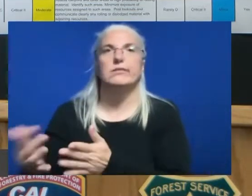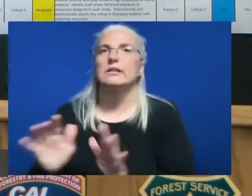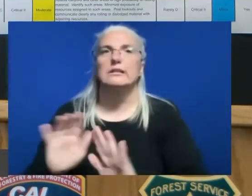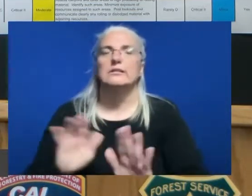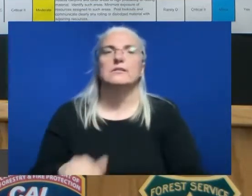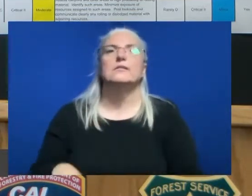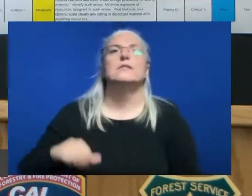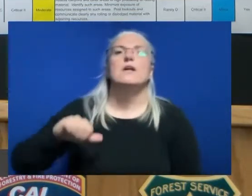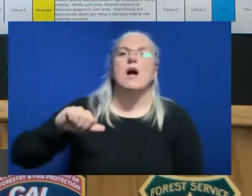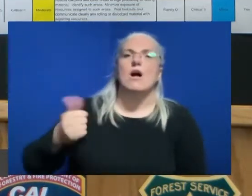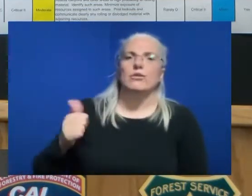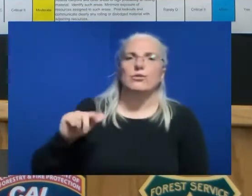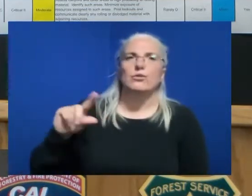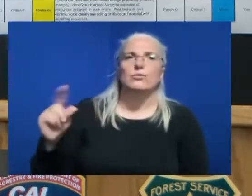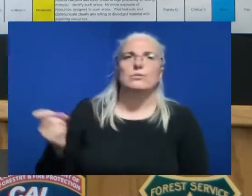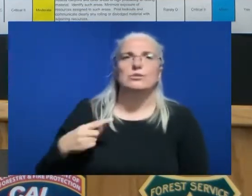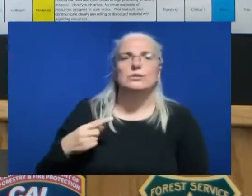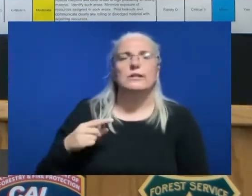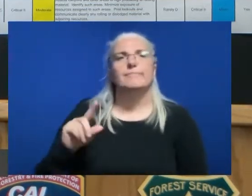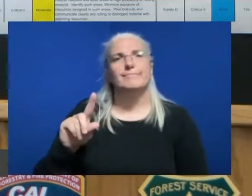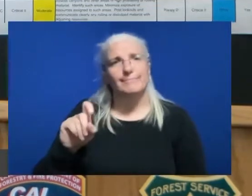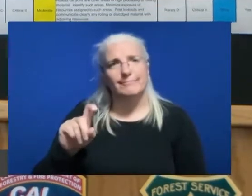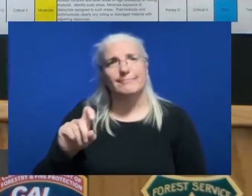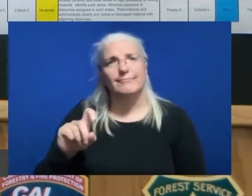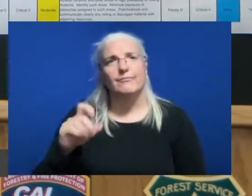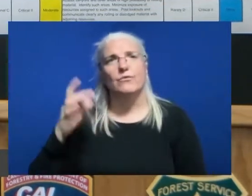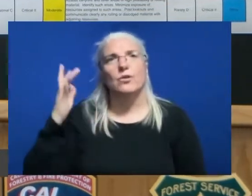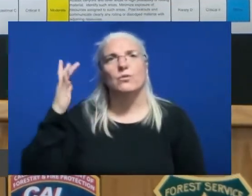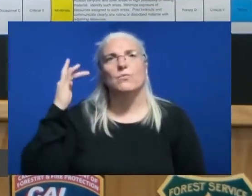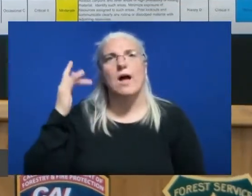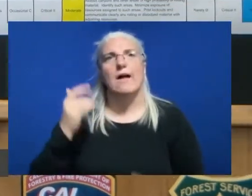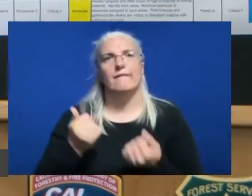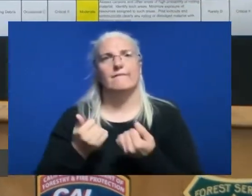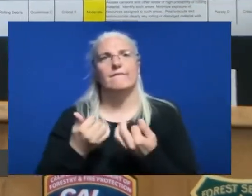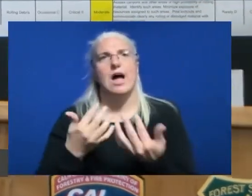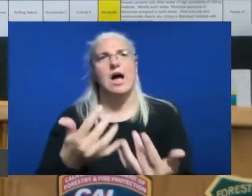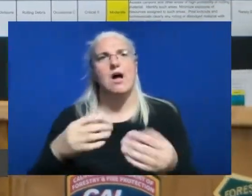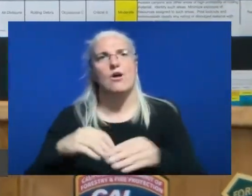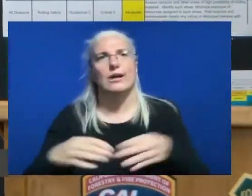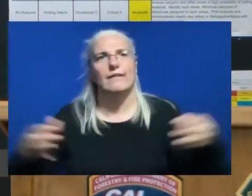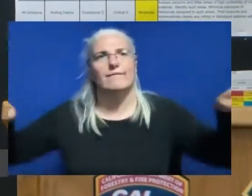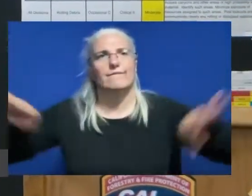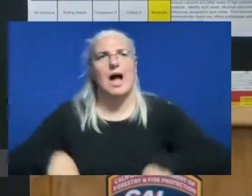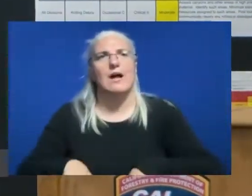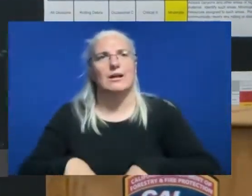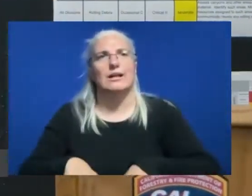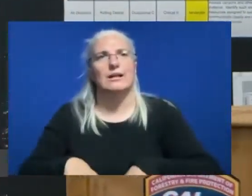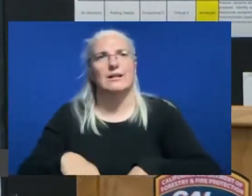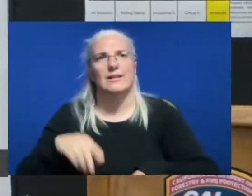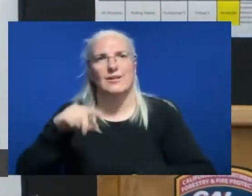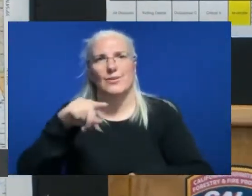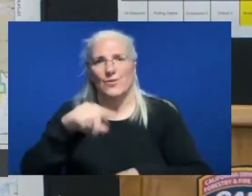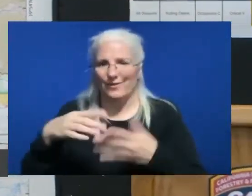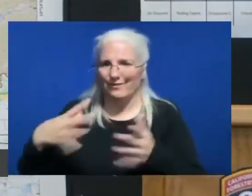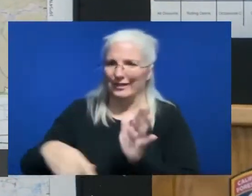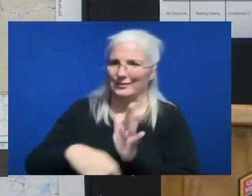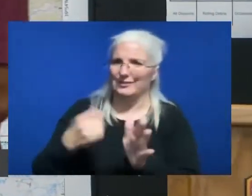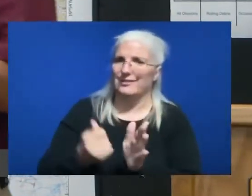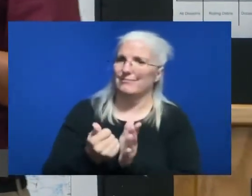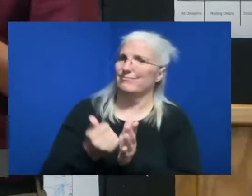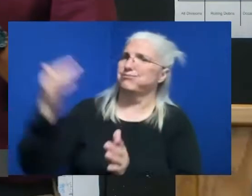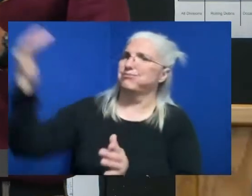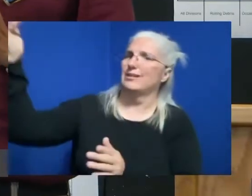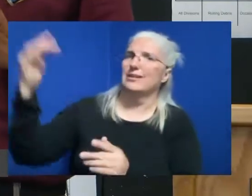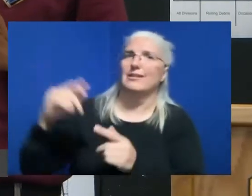floor up? So I wouldn't say we always do that. In fact, on the Grizzly Ridge, we burn from the ridge top